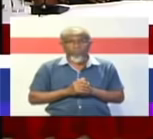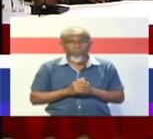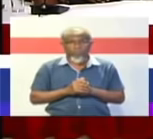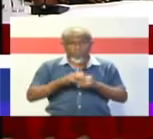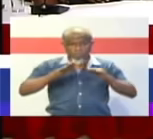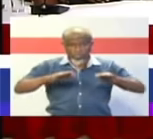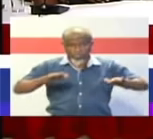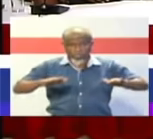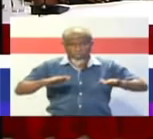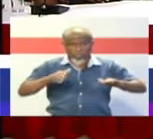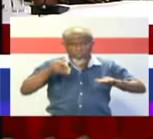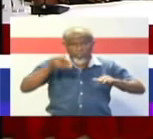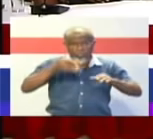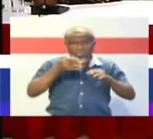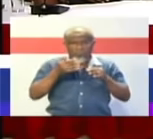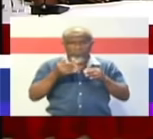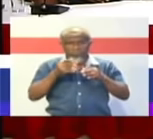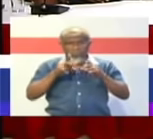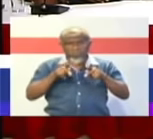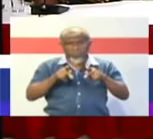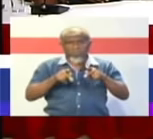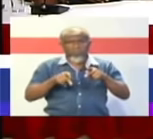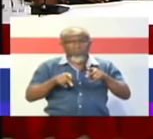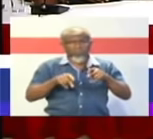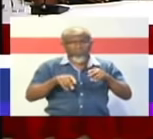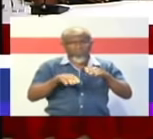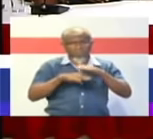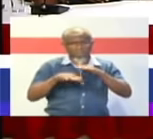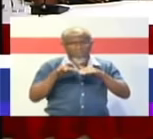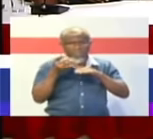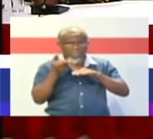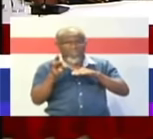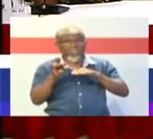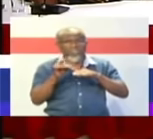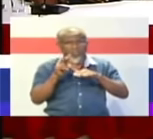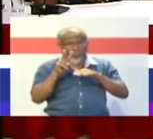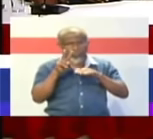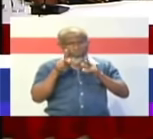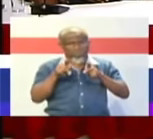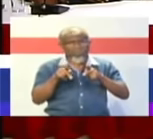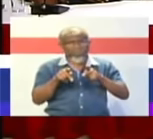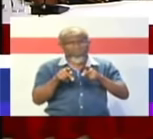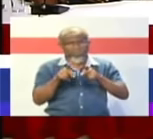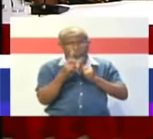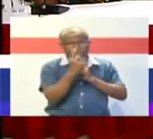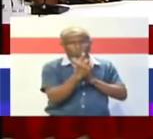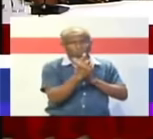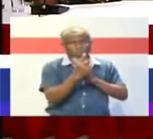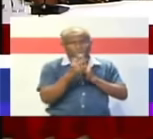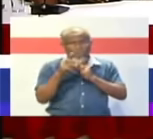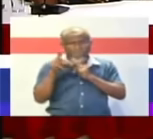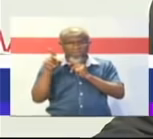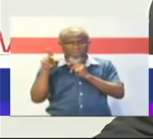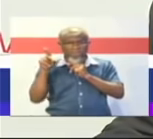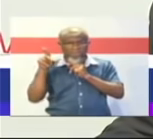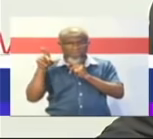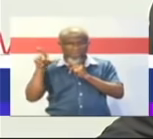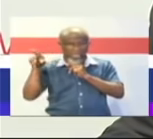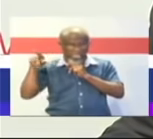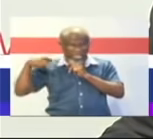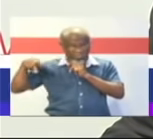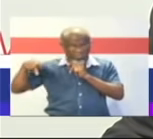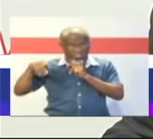now we have 2 persons under 18 in the system, 1 person at the Couva Hospital and 1 person in the DB step-down